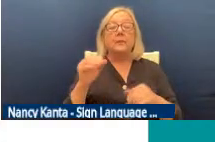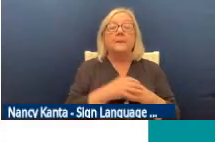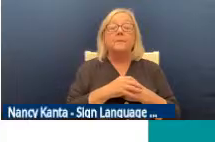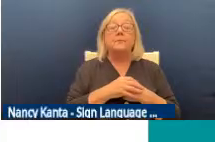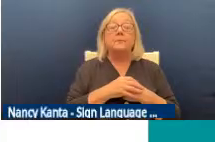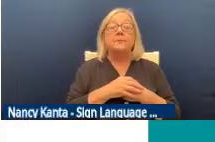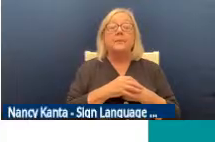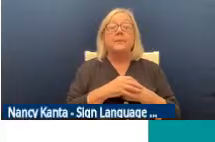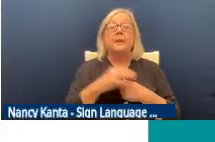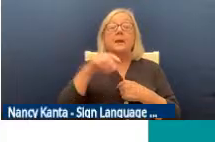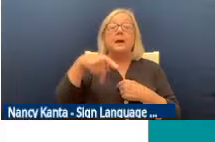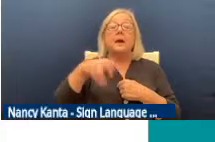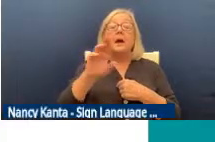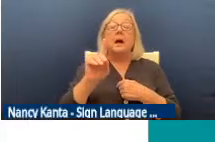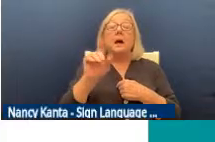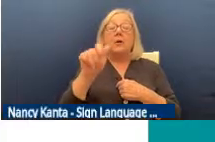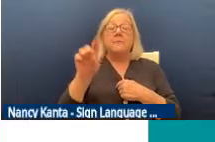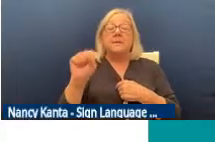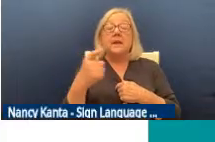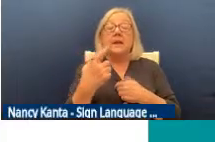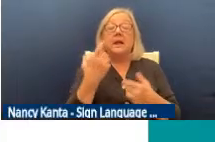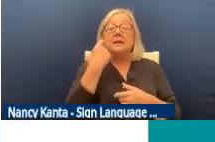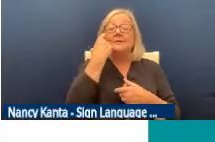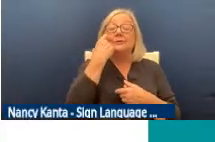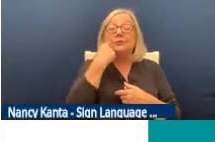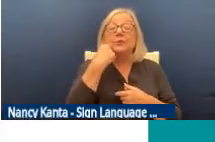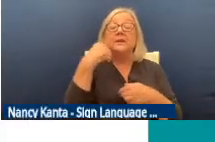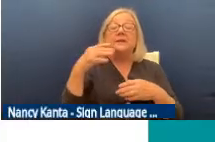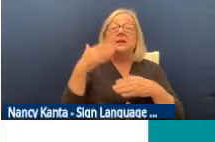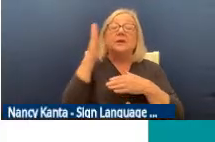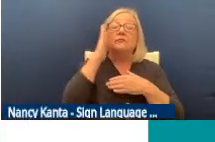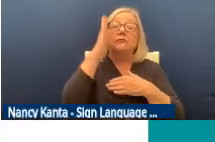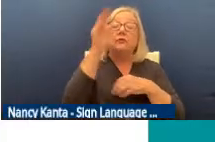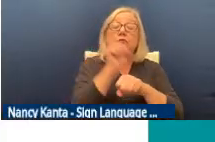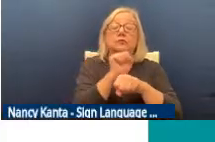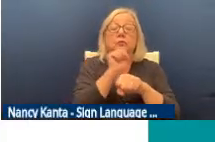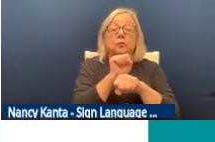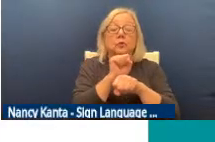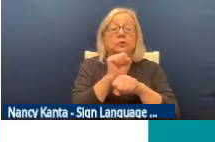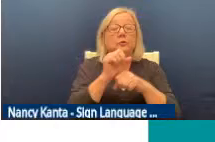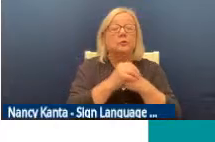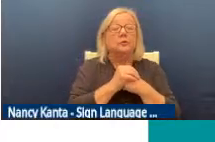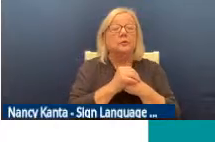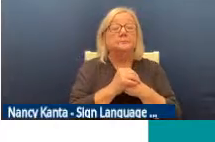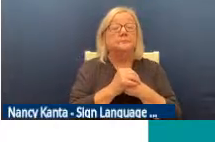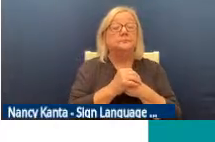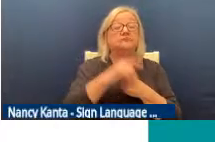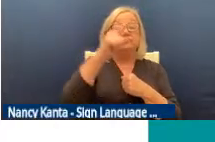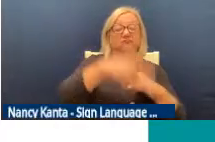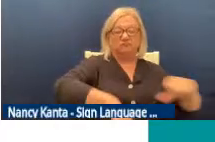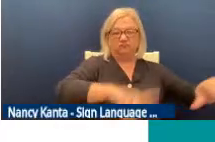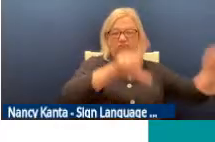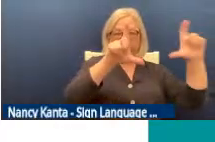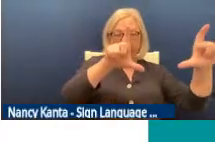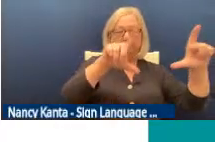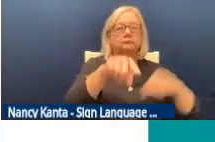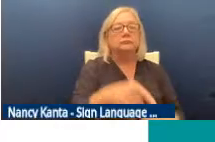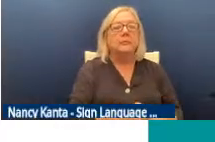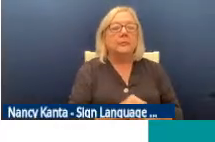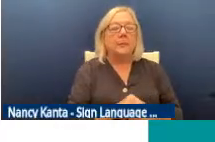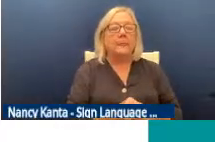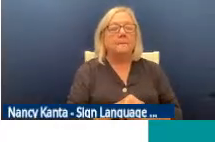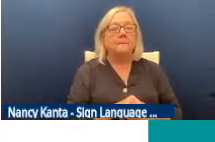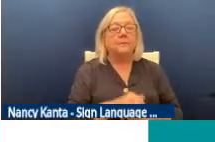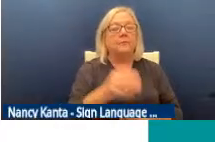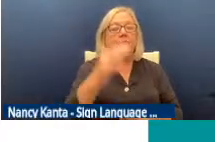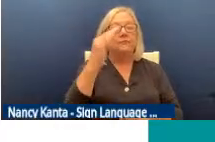upcoming work, recent engagement, efforts to advance delivery, public comment, next steps,